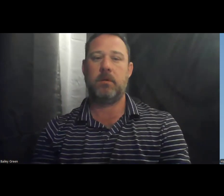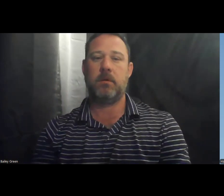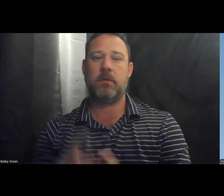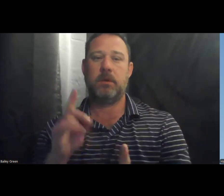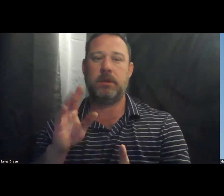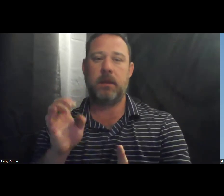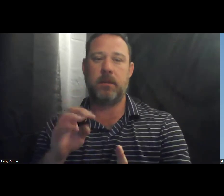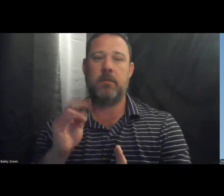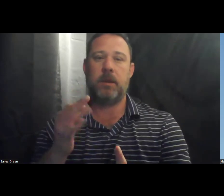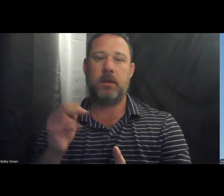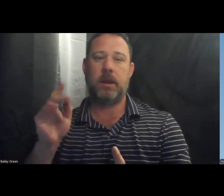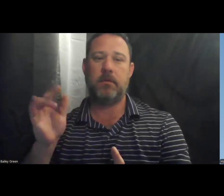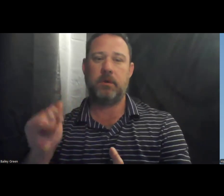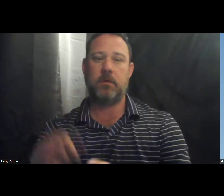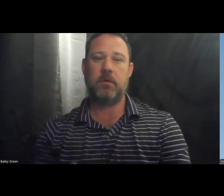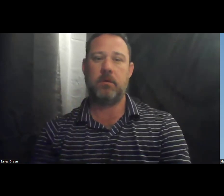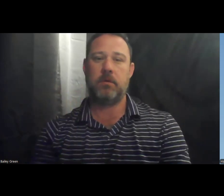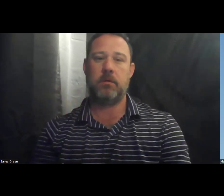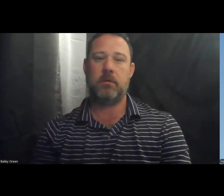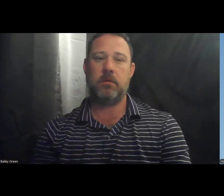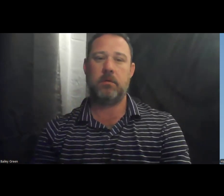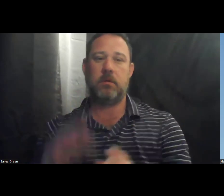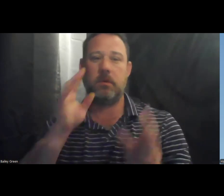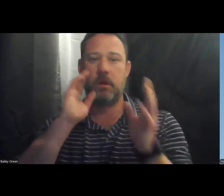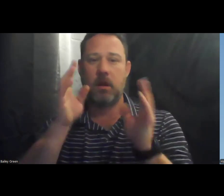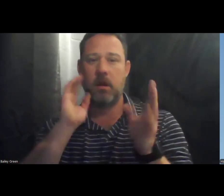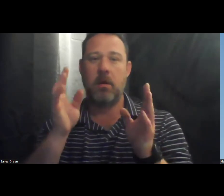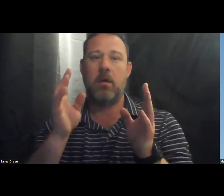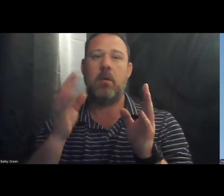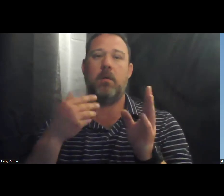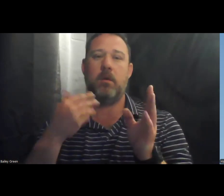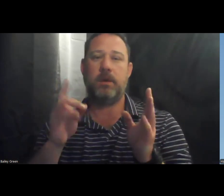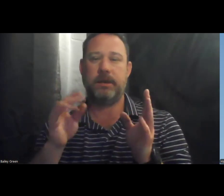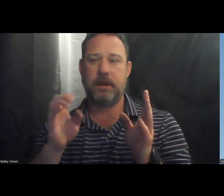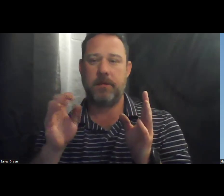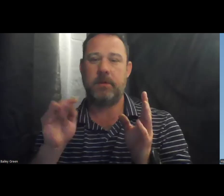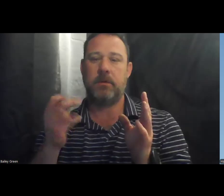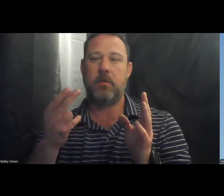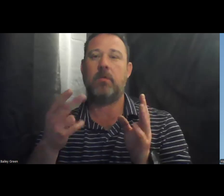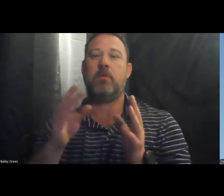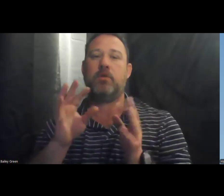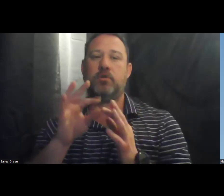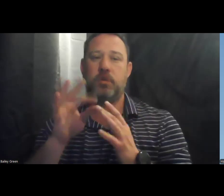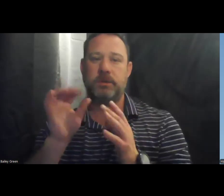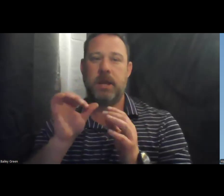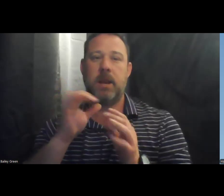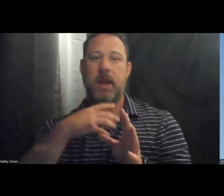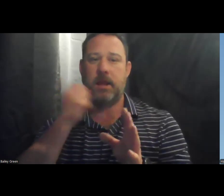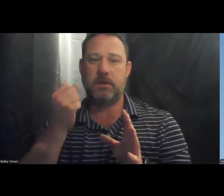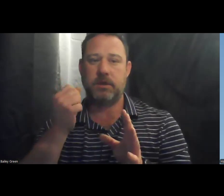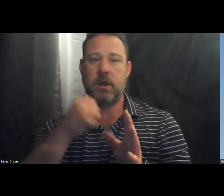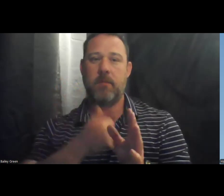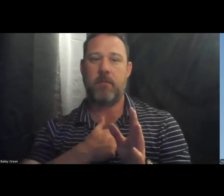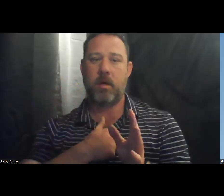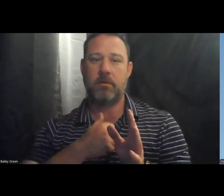then Megan, then Andrea. Hi, everybody. This is Debbie Toth with Choice in Aging. I apologize. It's not